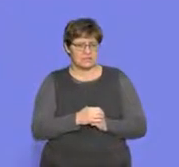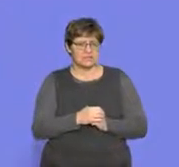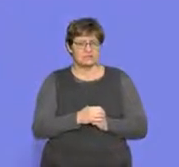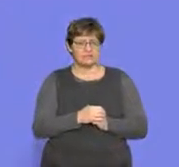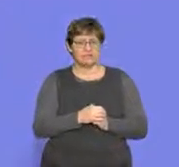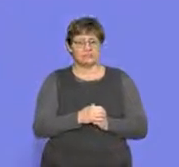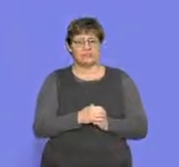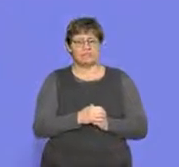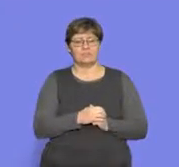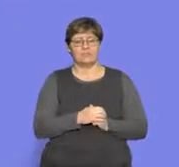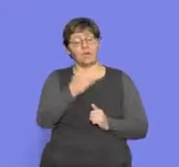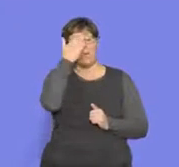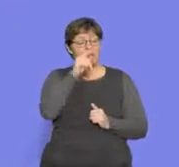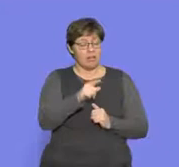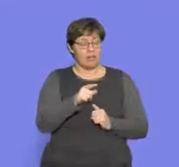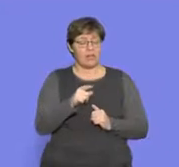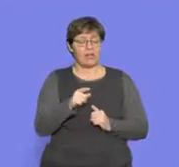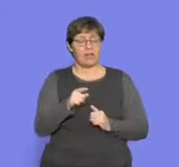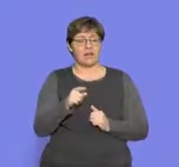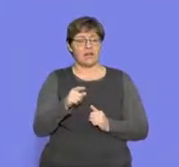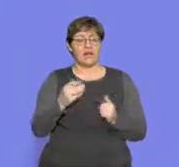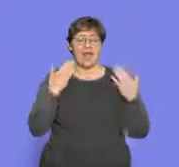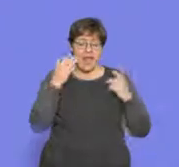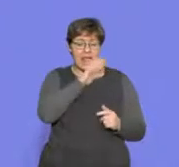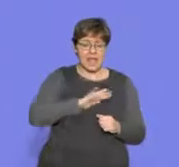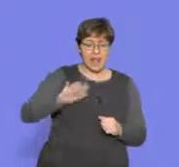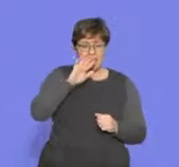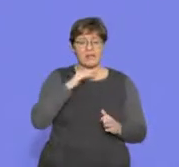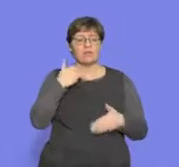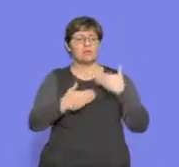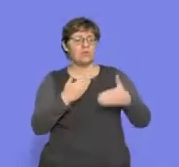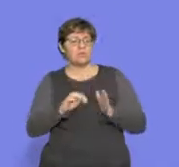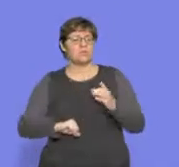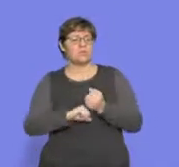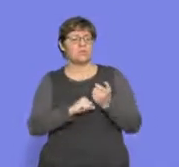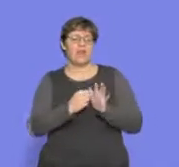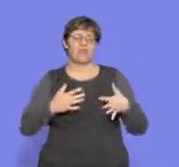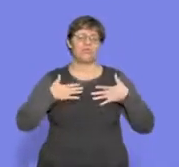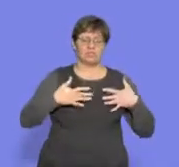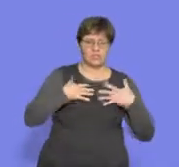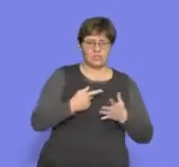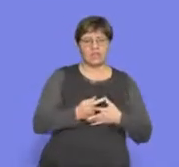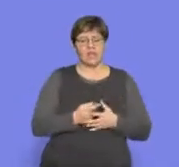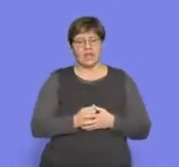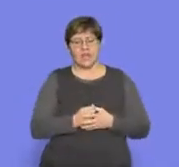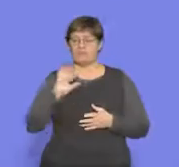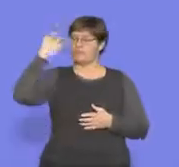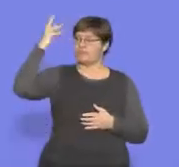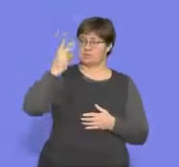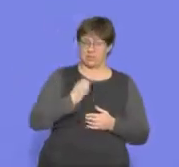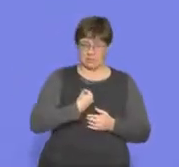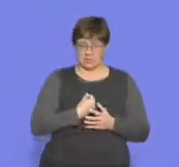of the air. So we know that the air on Earth supports processes like respiration